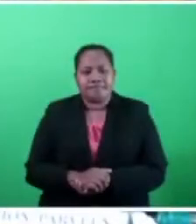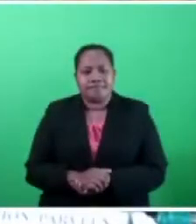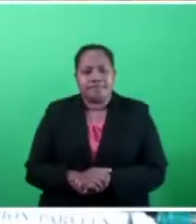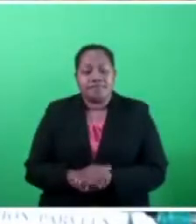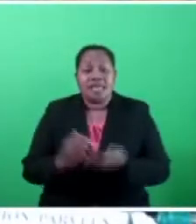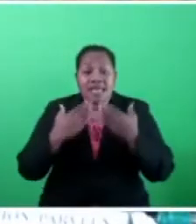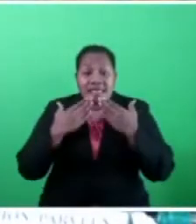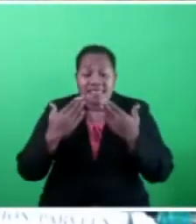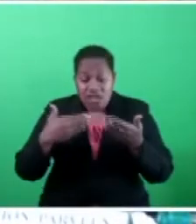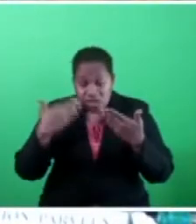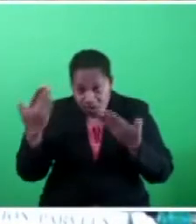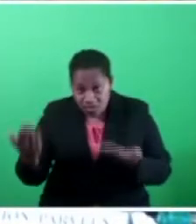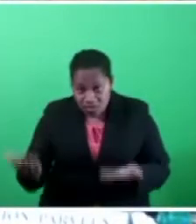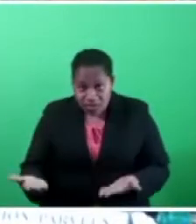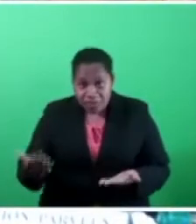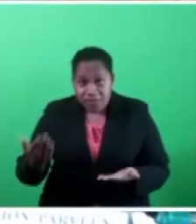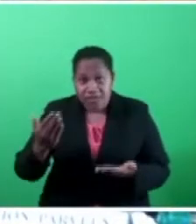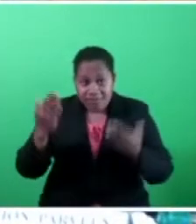Thank you, Honourable Speaker.